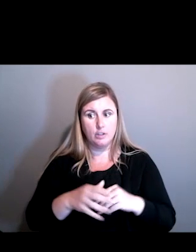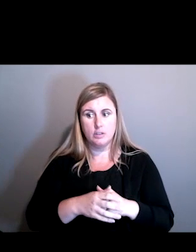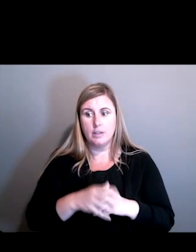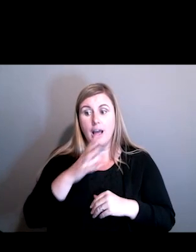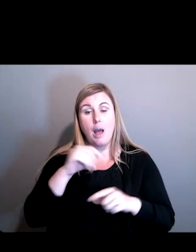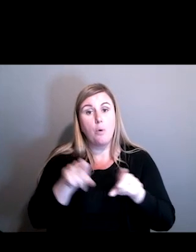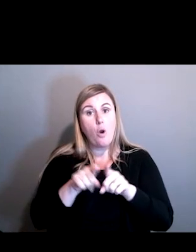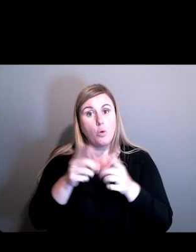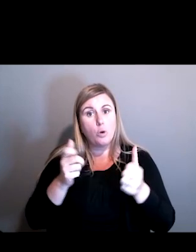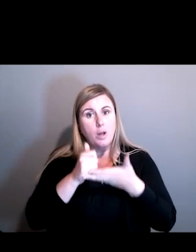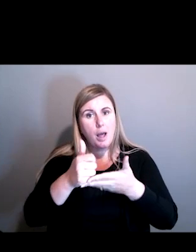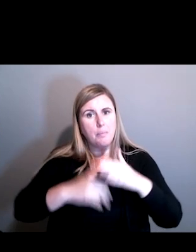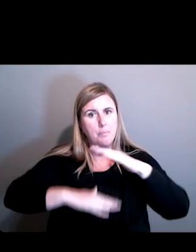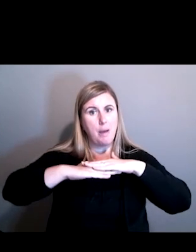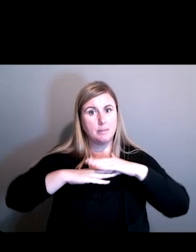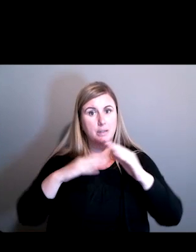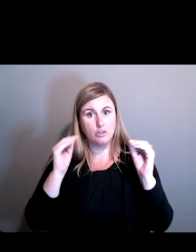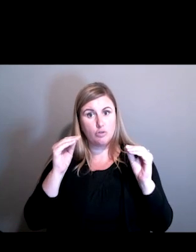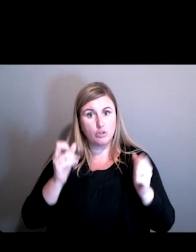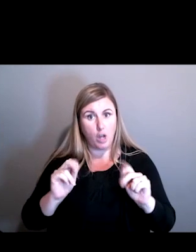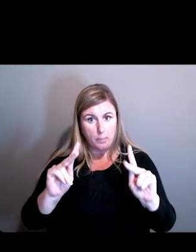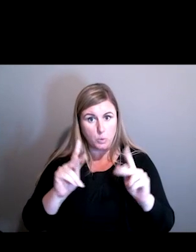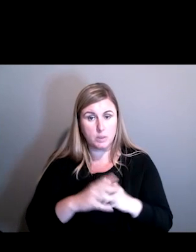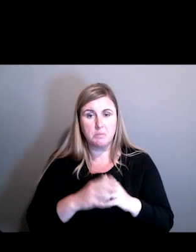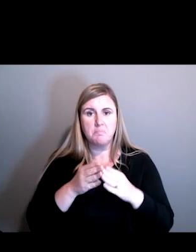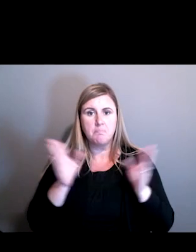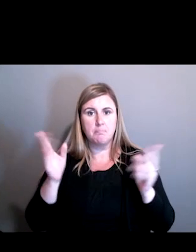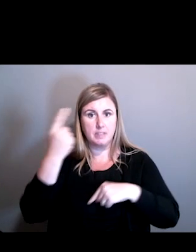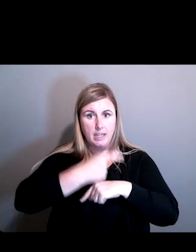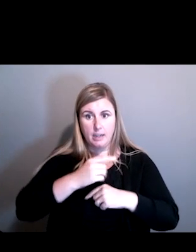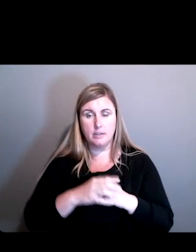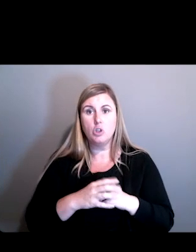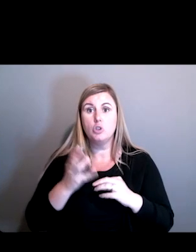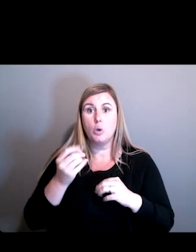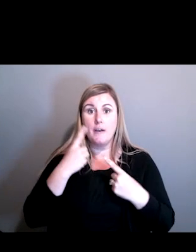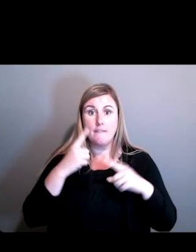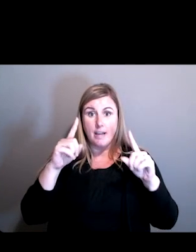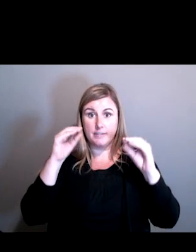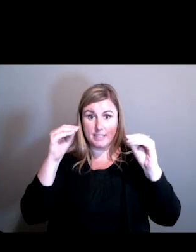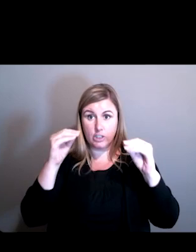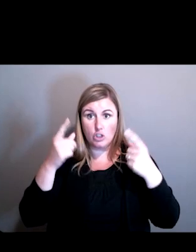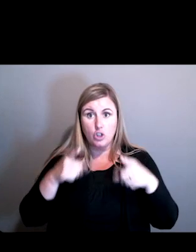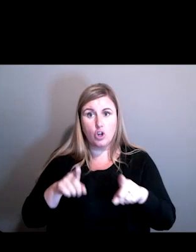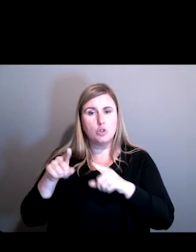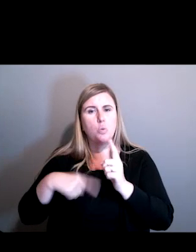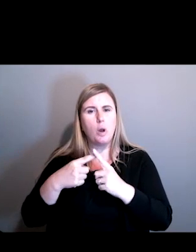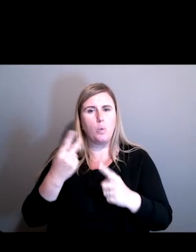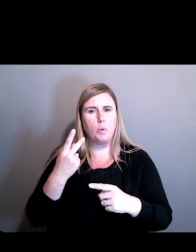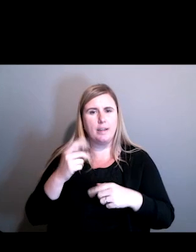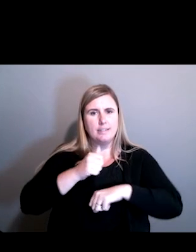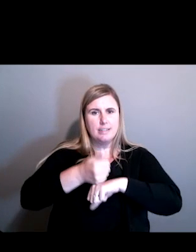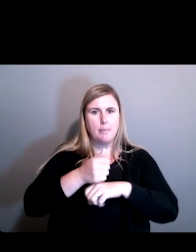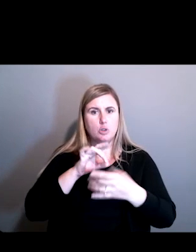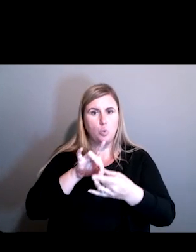And, and we also want to help you maximize instructional opportunities across the day. So, effective teaching occurs when we